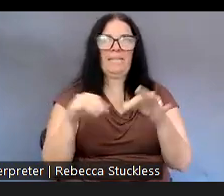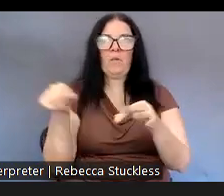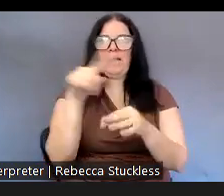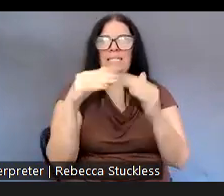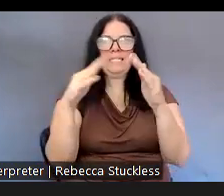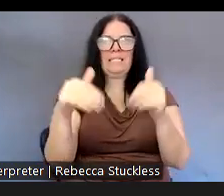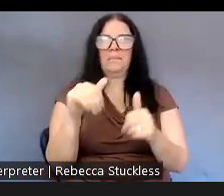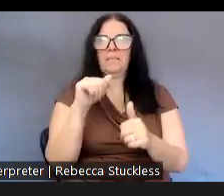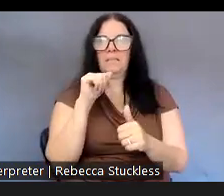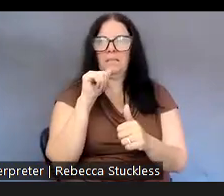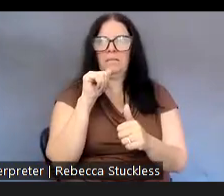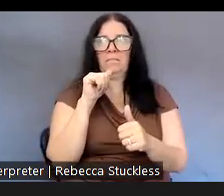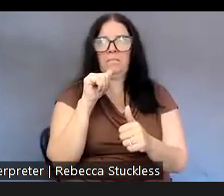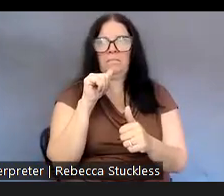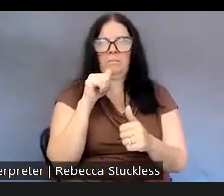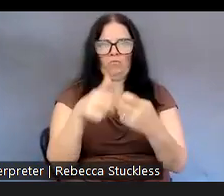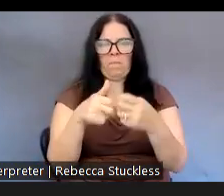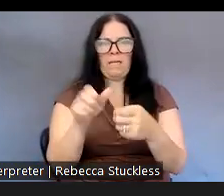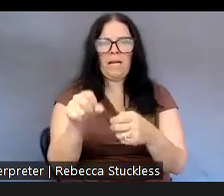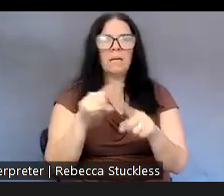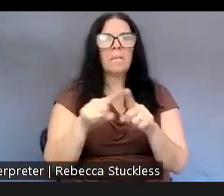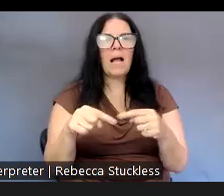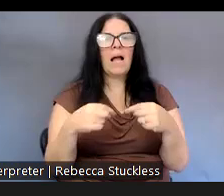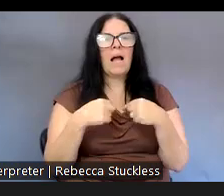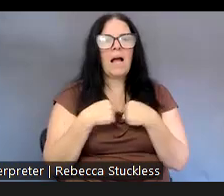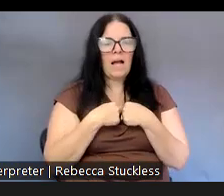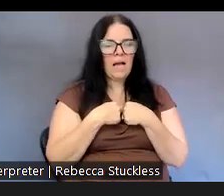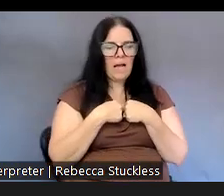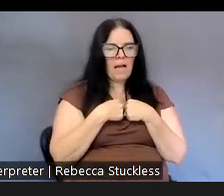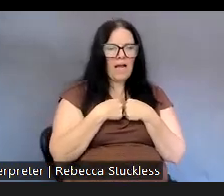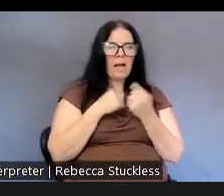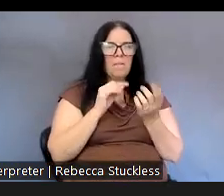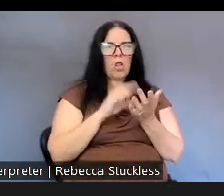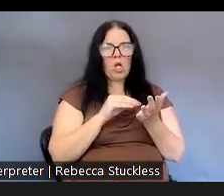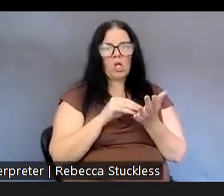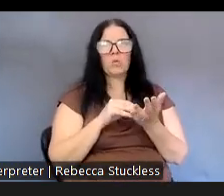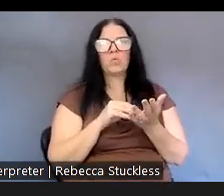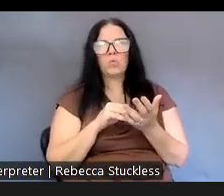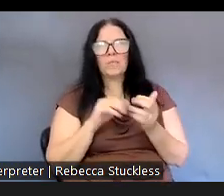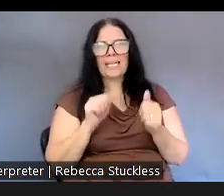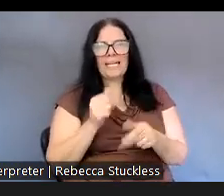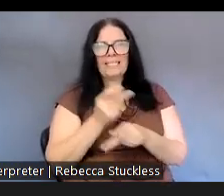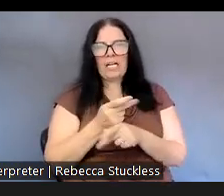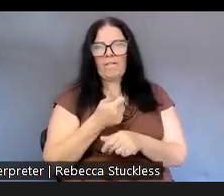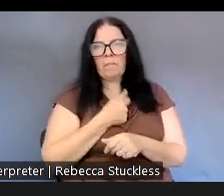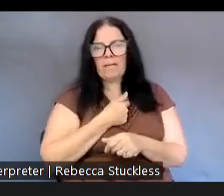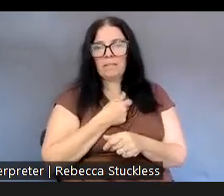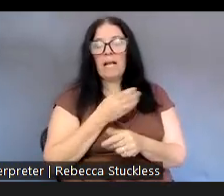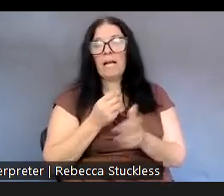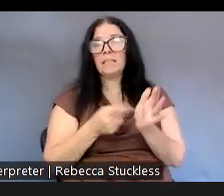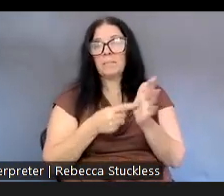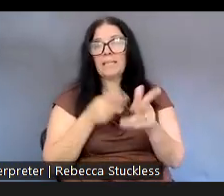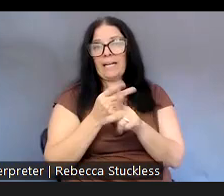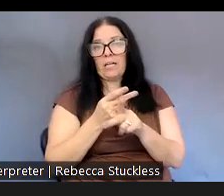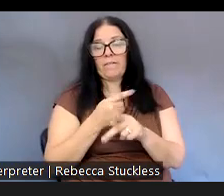isn't cool, here's things that I'm learning to do to take care of myself. And sometimes taking care